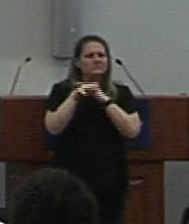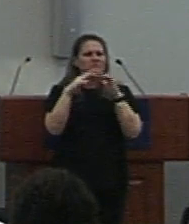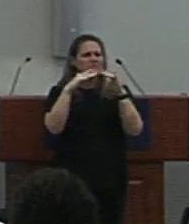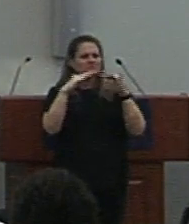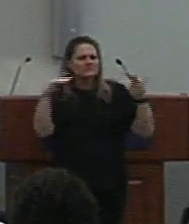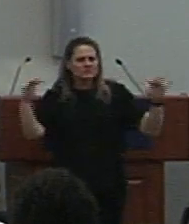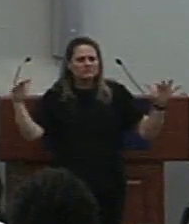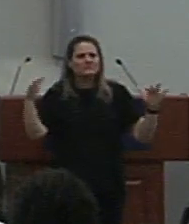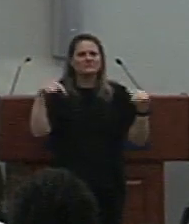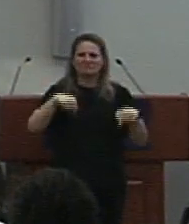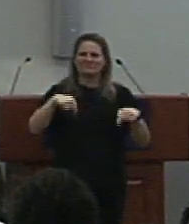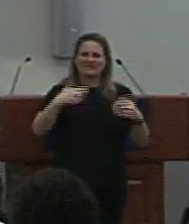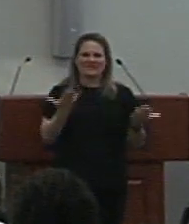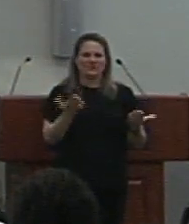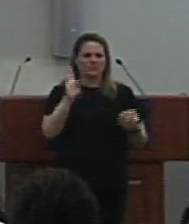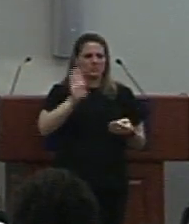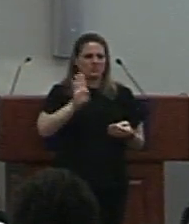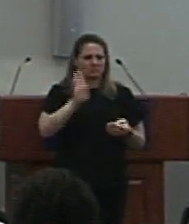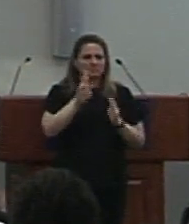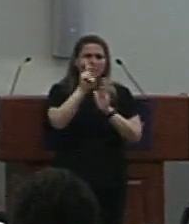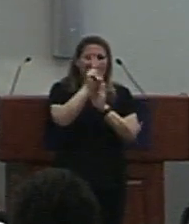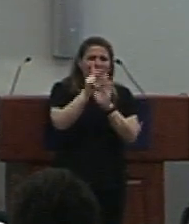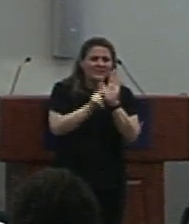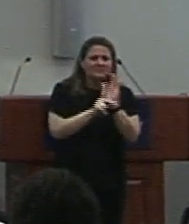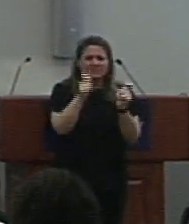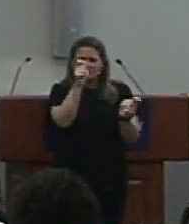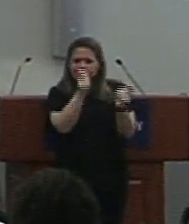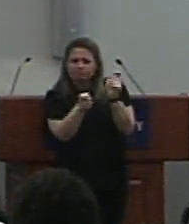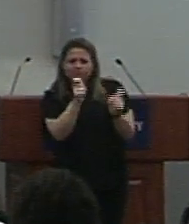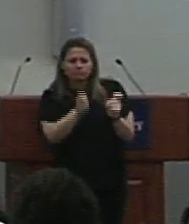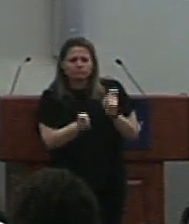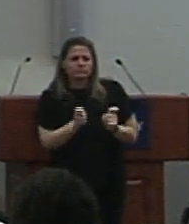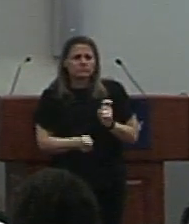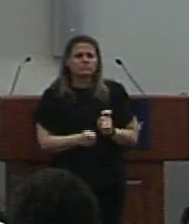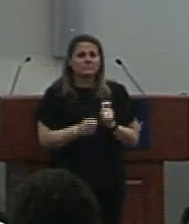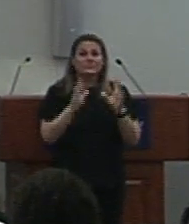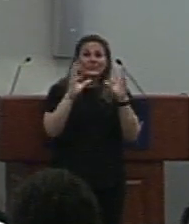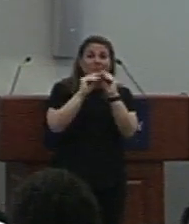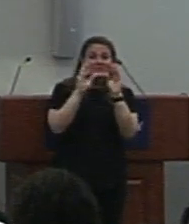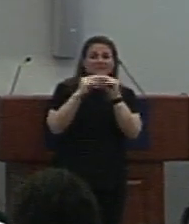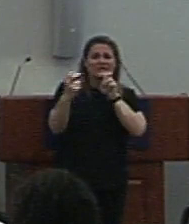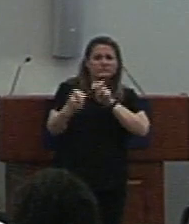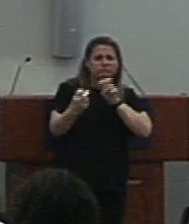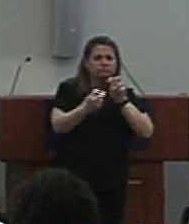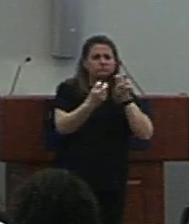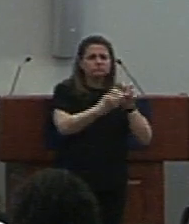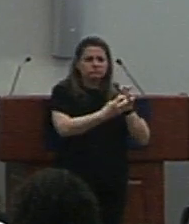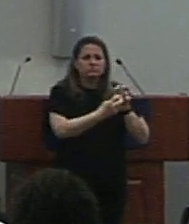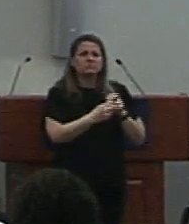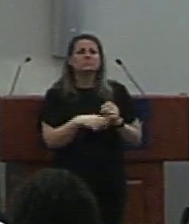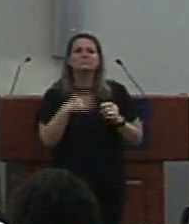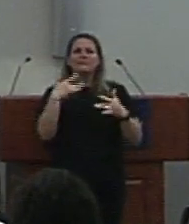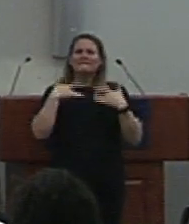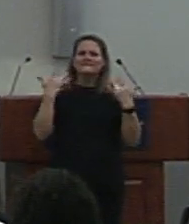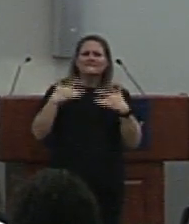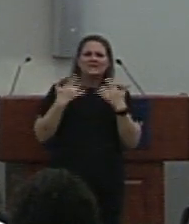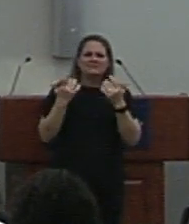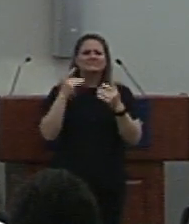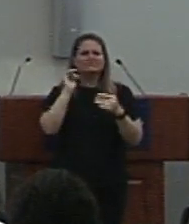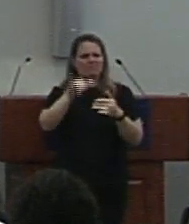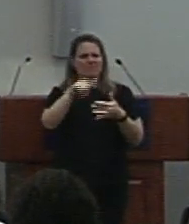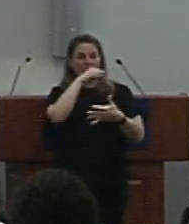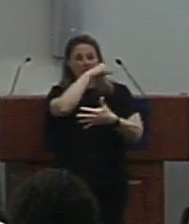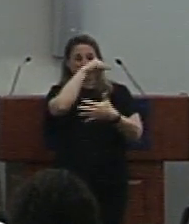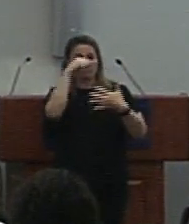and policies to meetings to public events. So we are here today really to listen to you. So in the interest